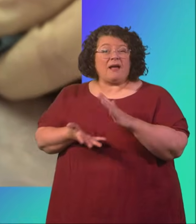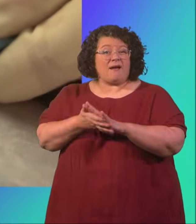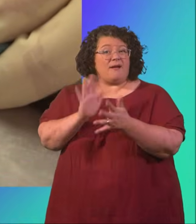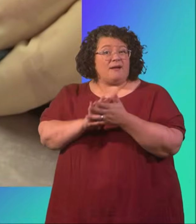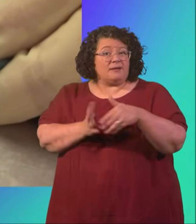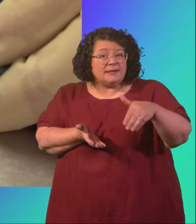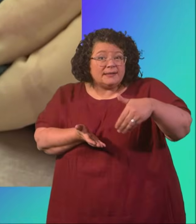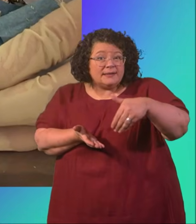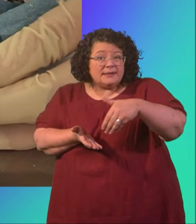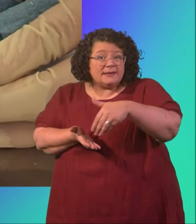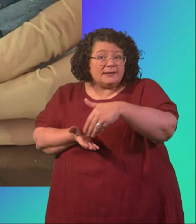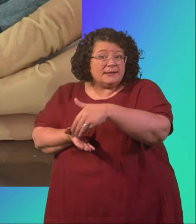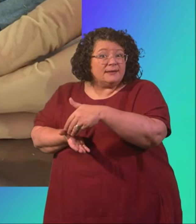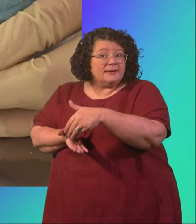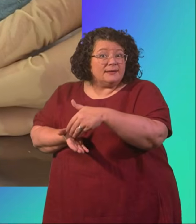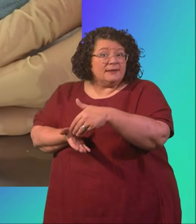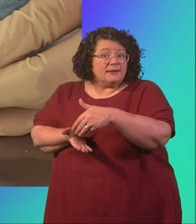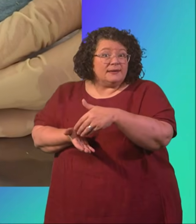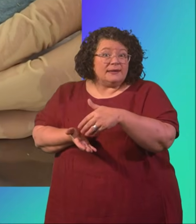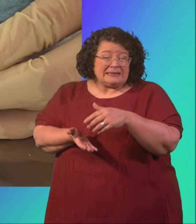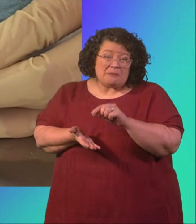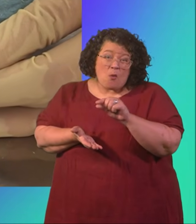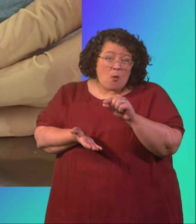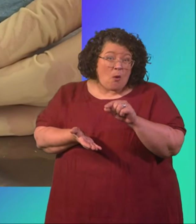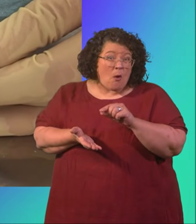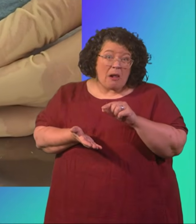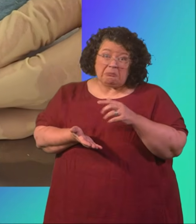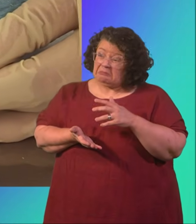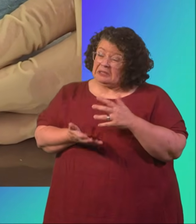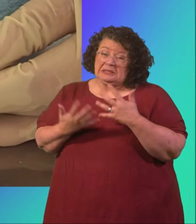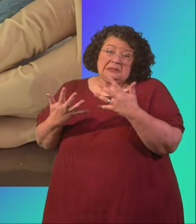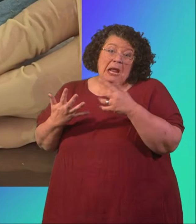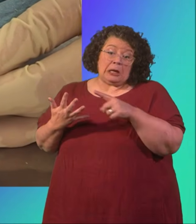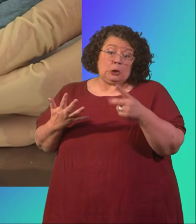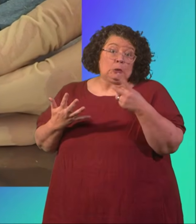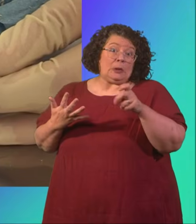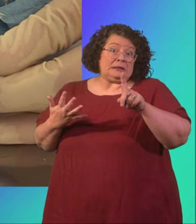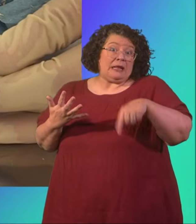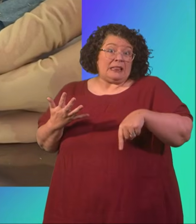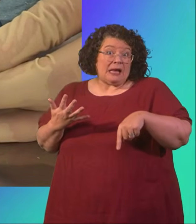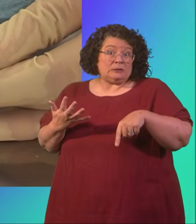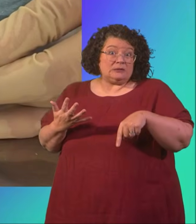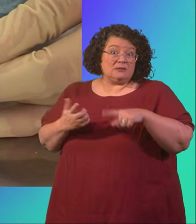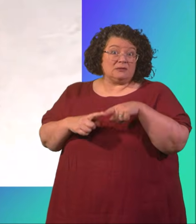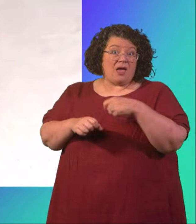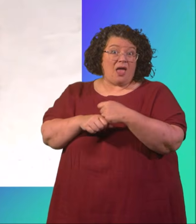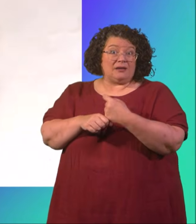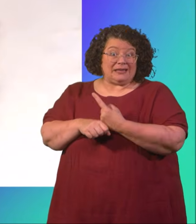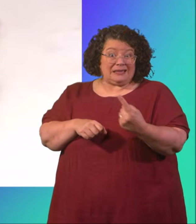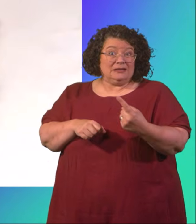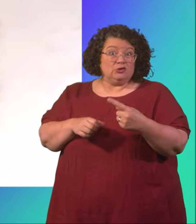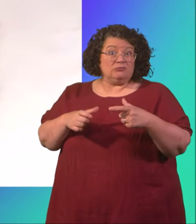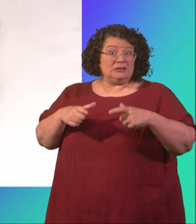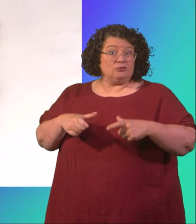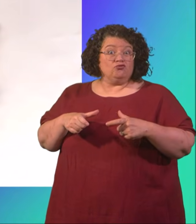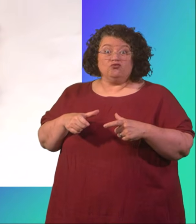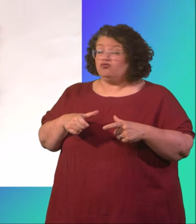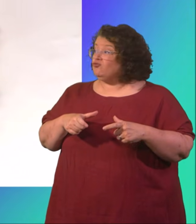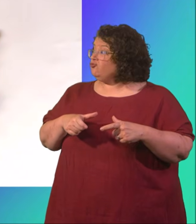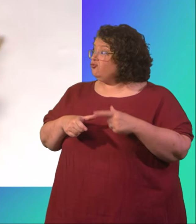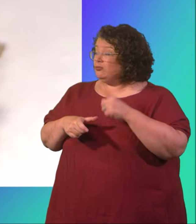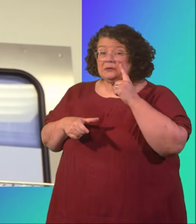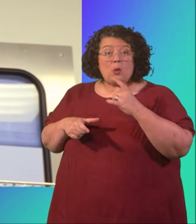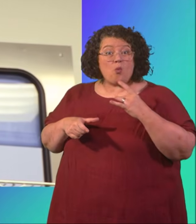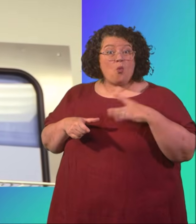extremely small, and there will be between 10 to 20,000 eggs in each dish. Yes, this white stuff is thousands of eggs, all